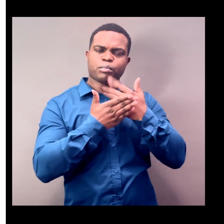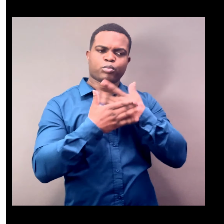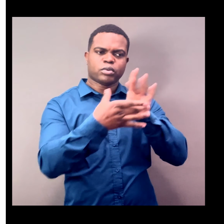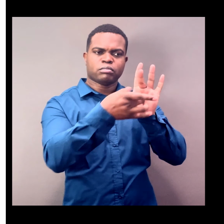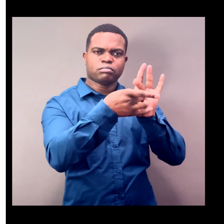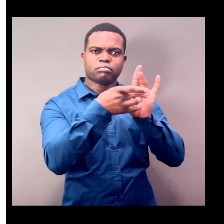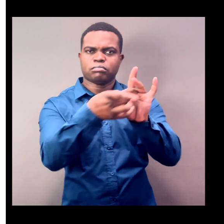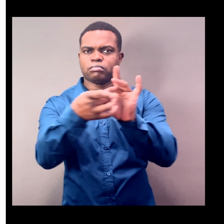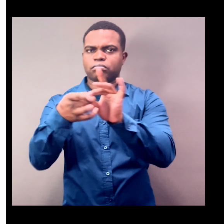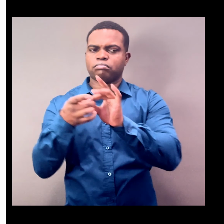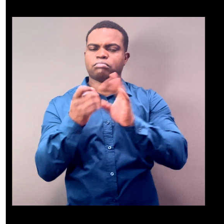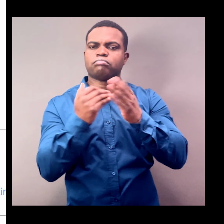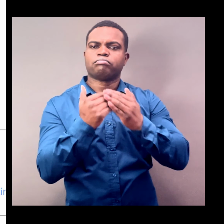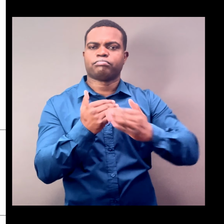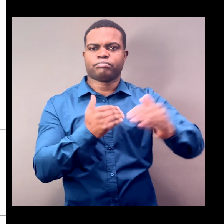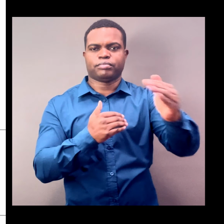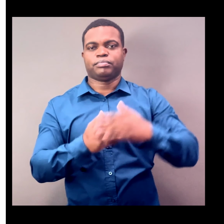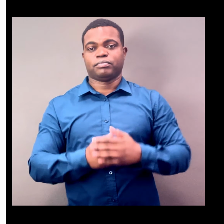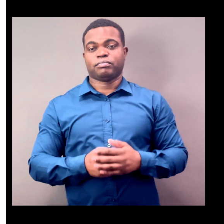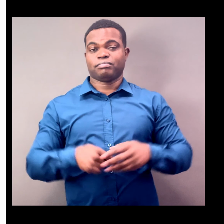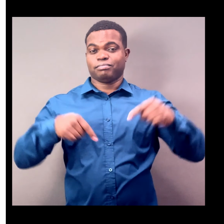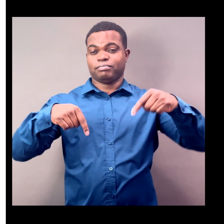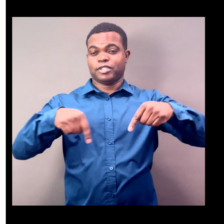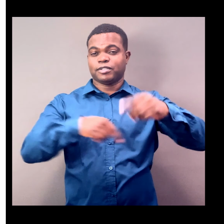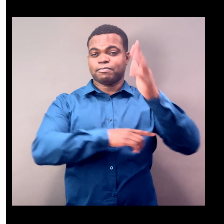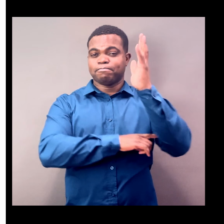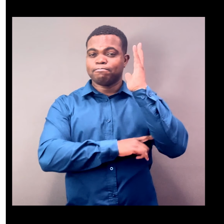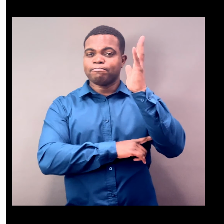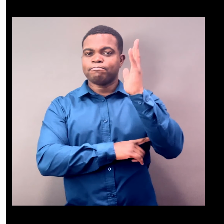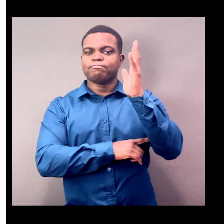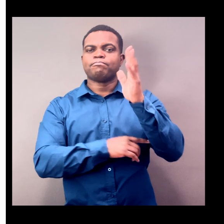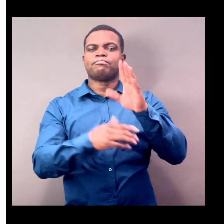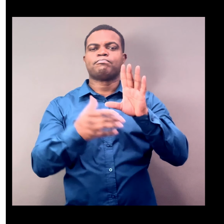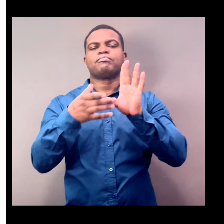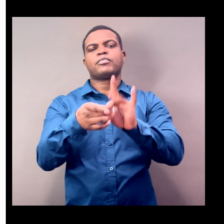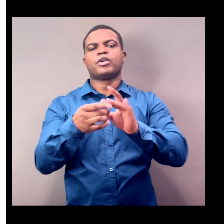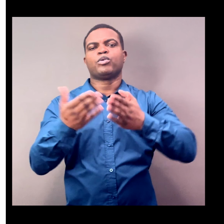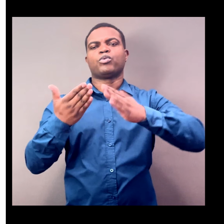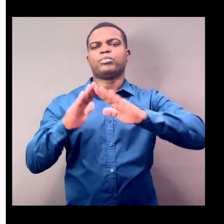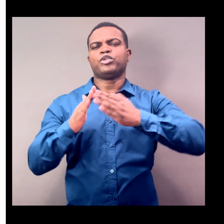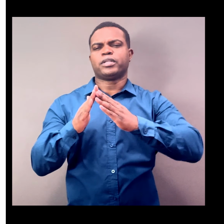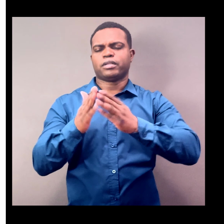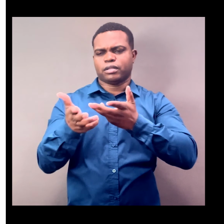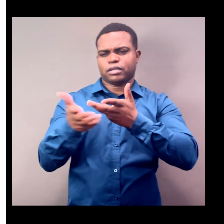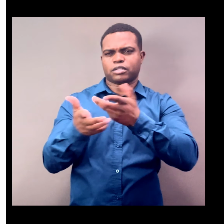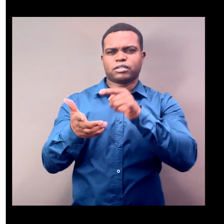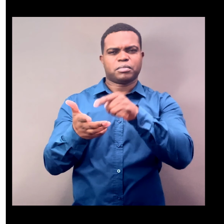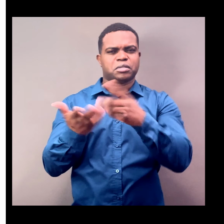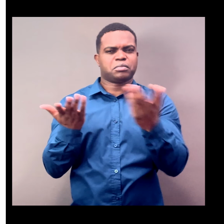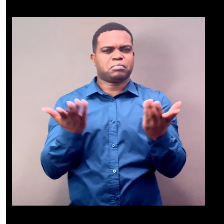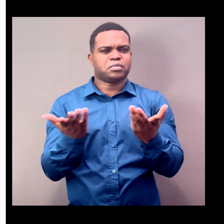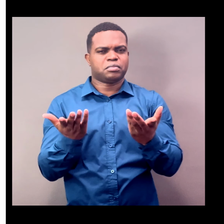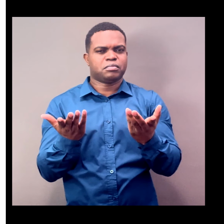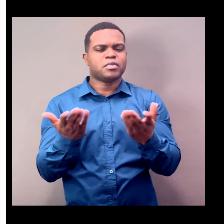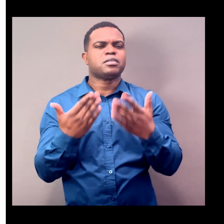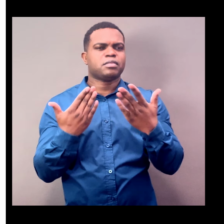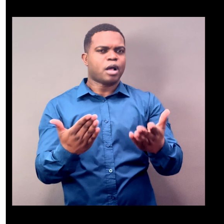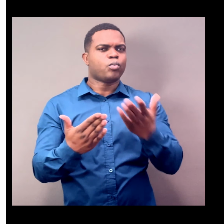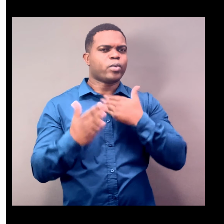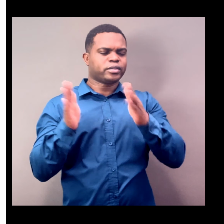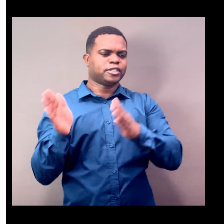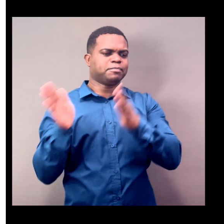impact. In this module, I'll be introducing you to what community engagement is. Now, let's look at